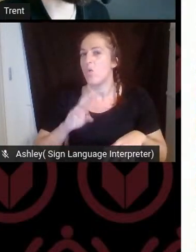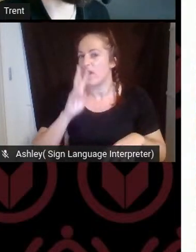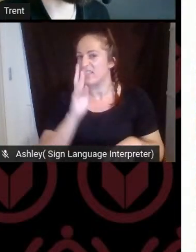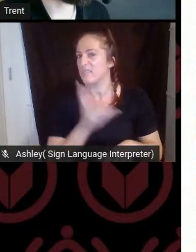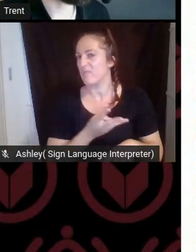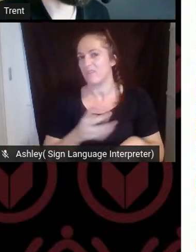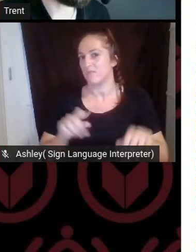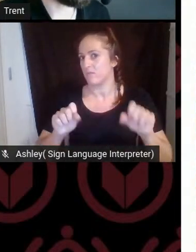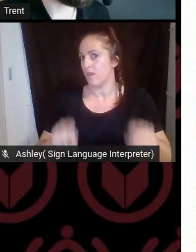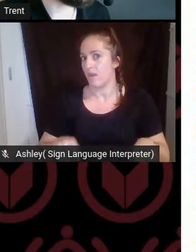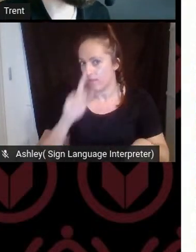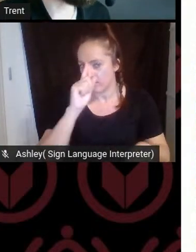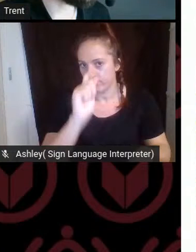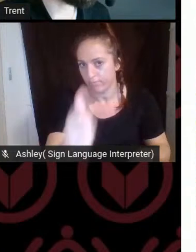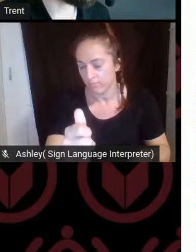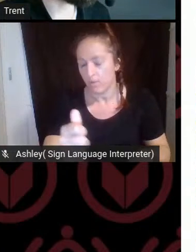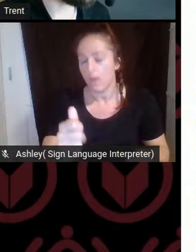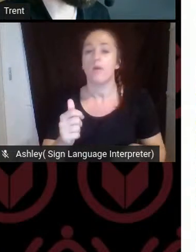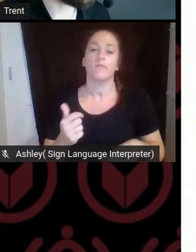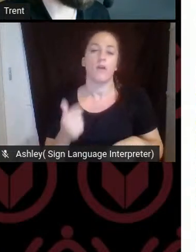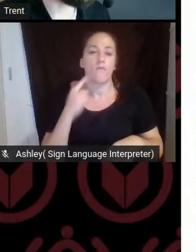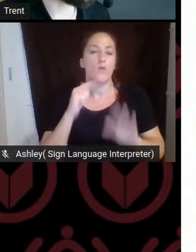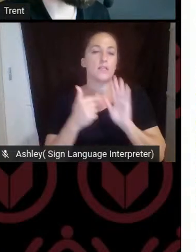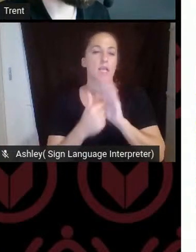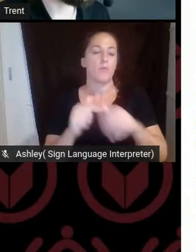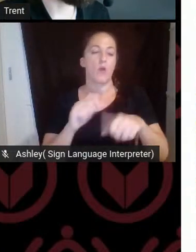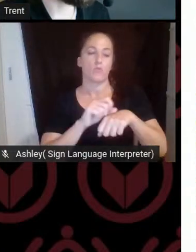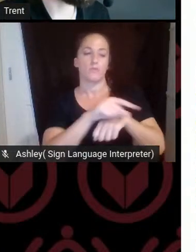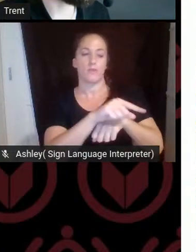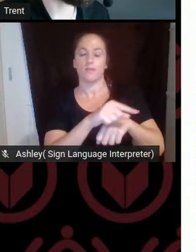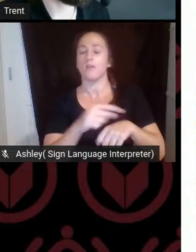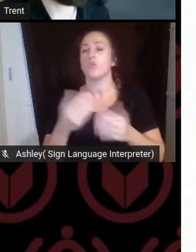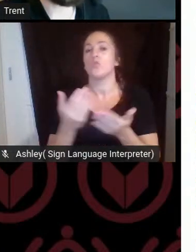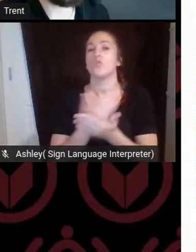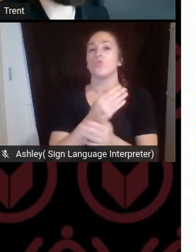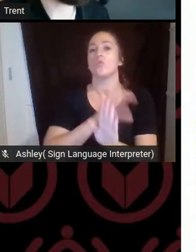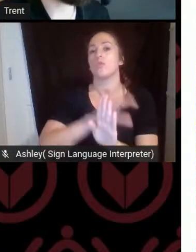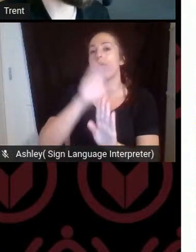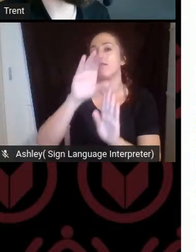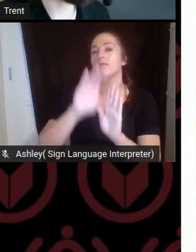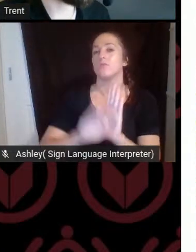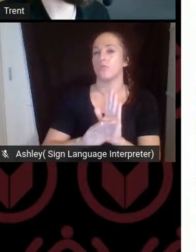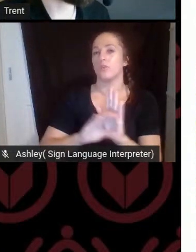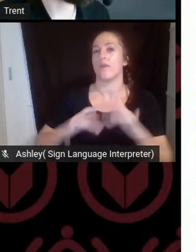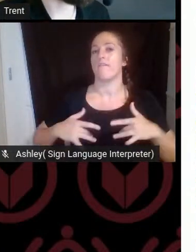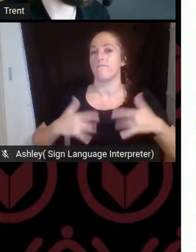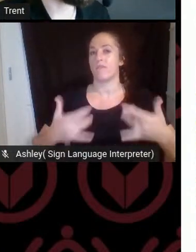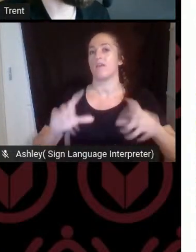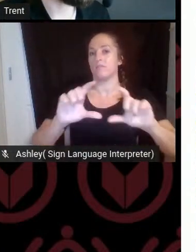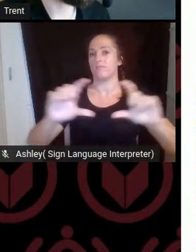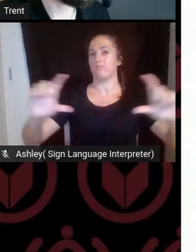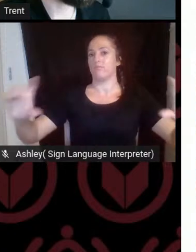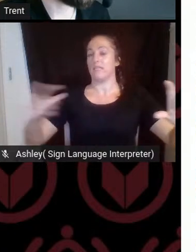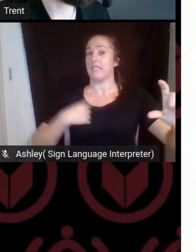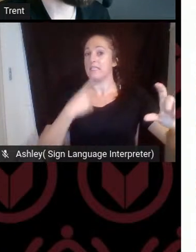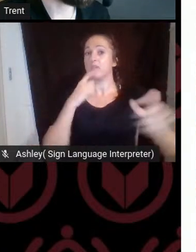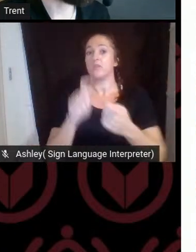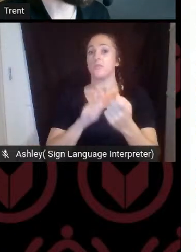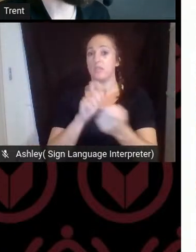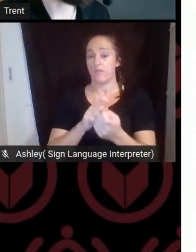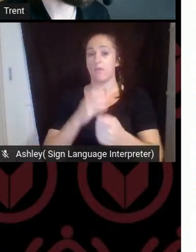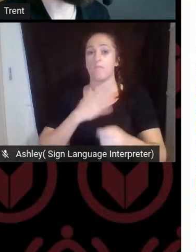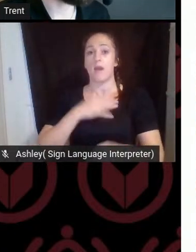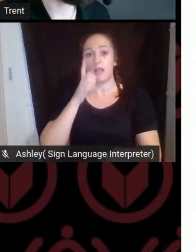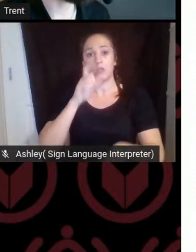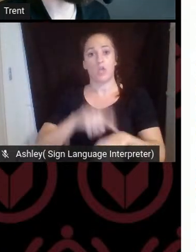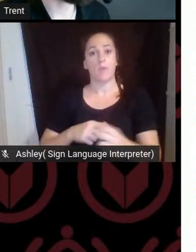click on send, and there is my new calendar invitation or a new calendar event. Right? It tells me lunch, 12 p.m. If